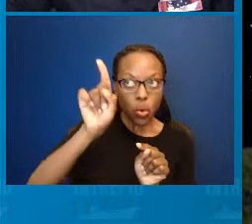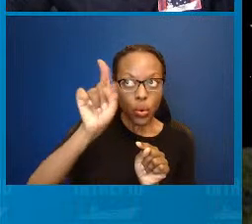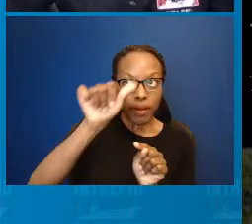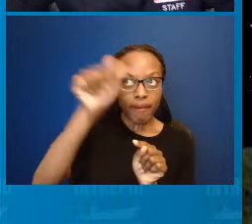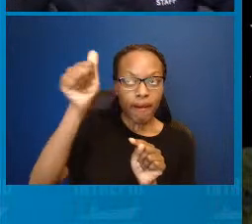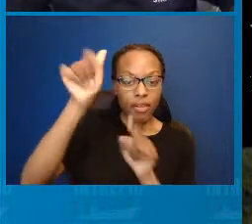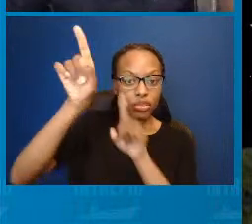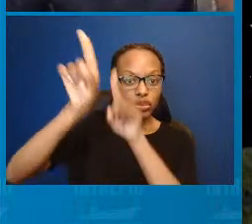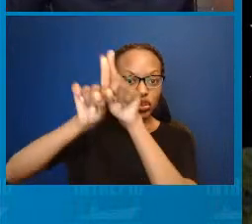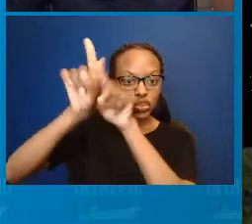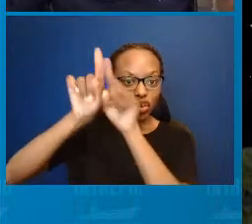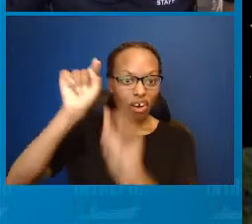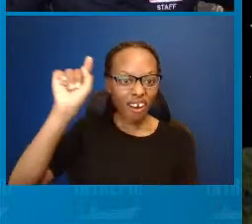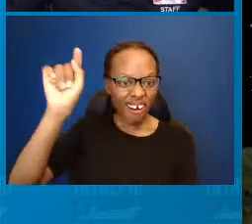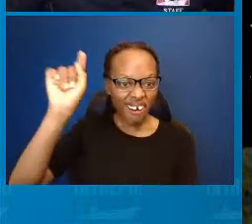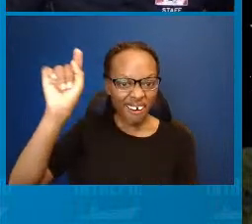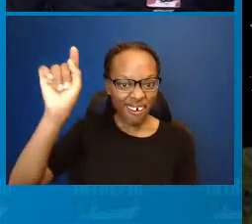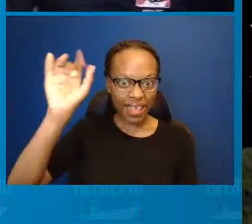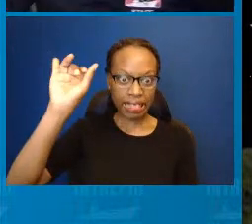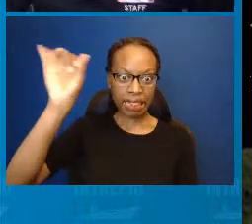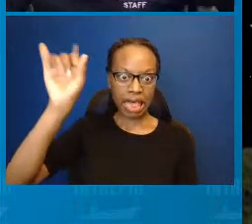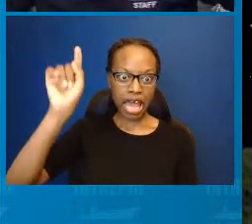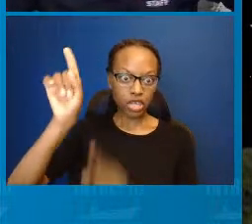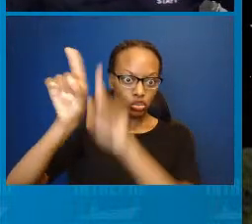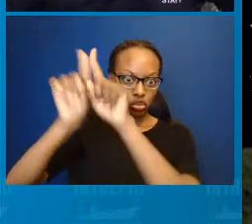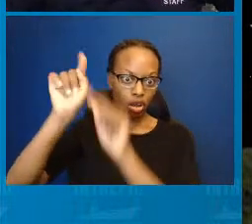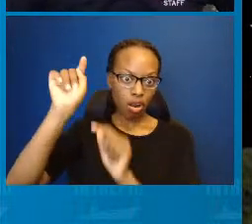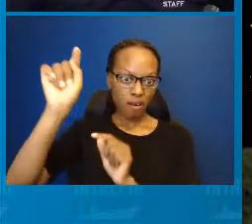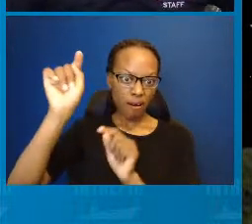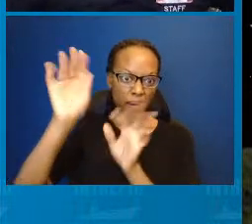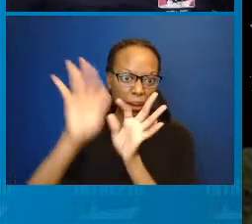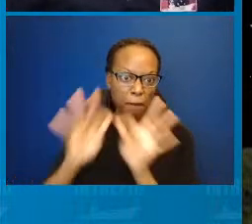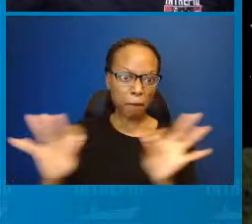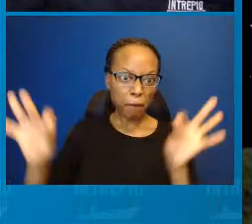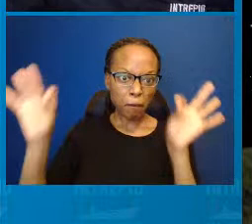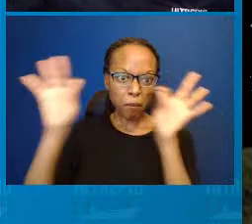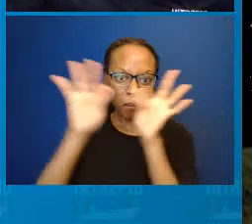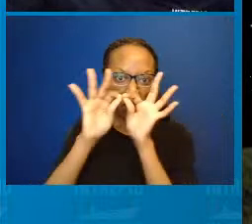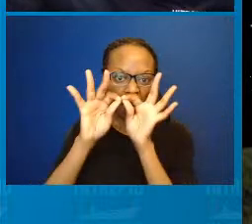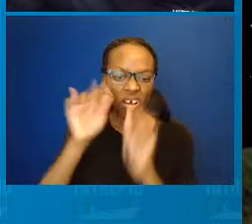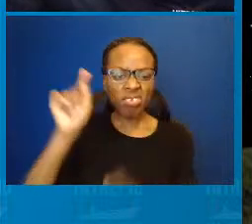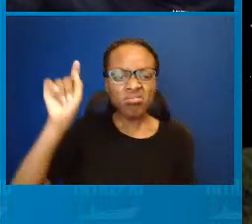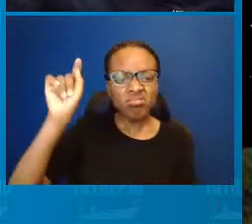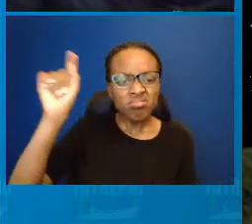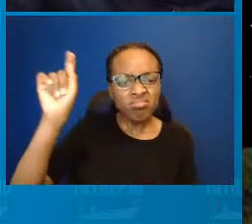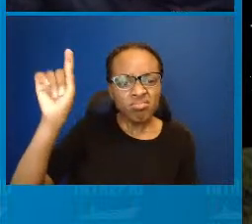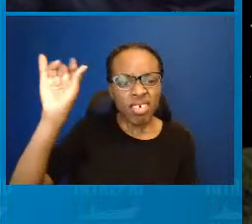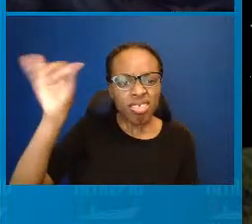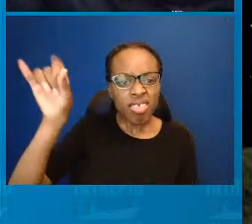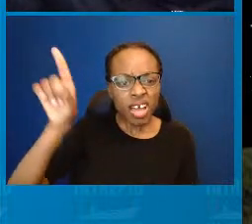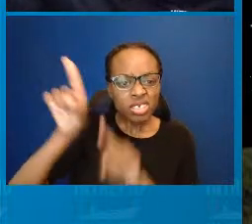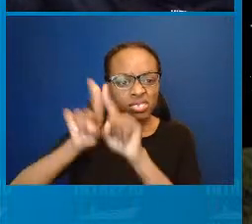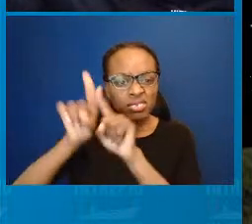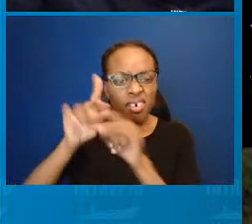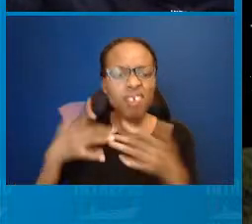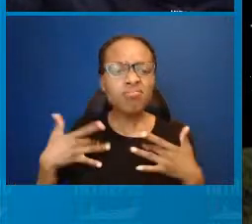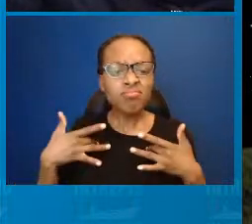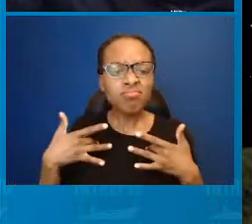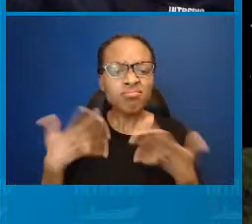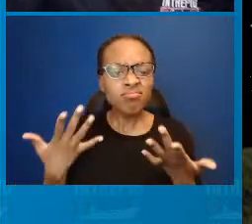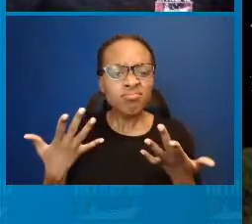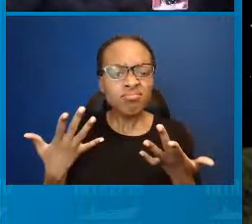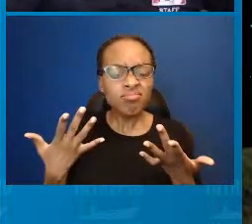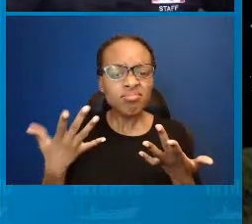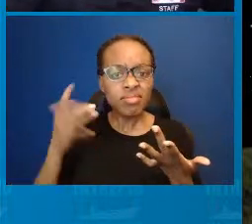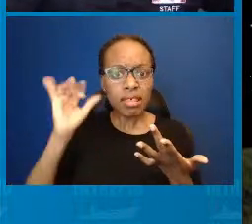star, you all can let me know in the chat, in the comments, what is this star, right? And why is this